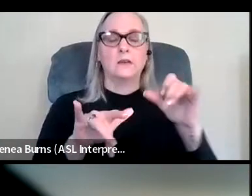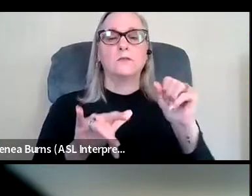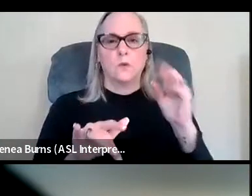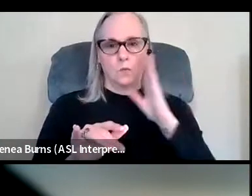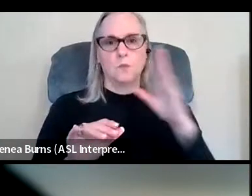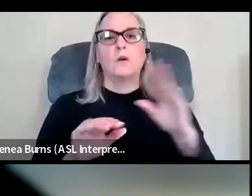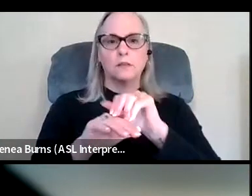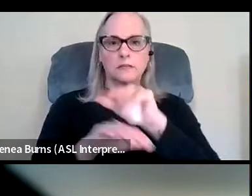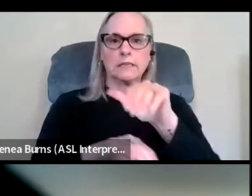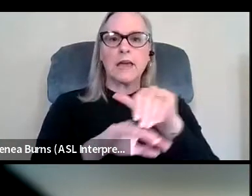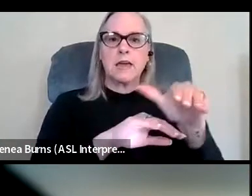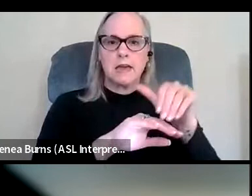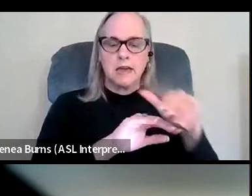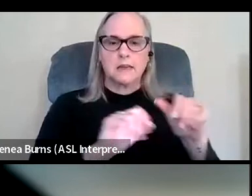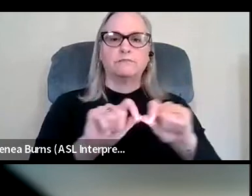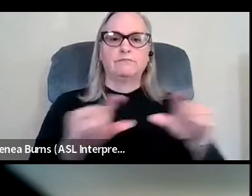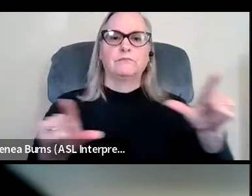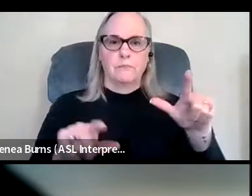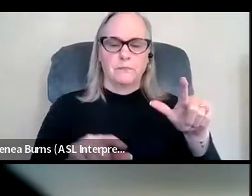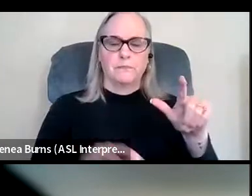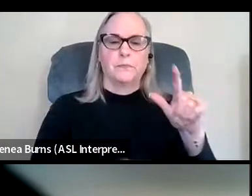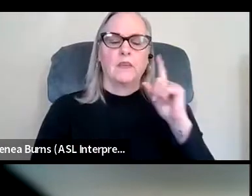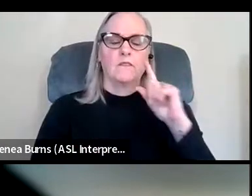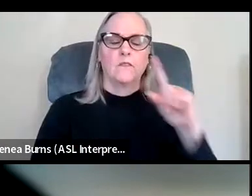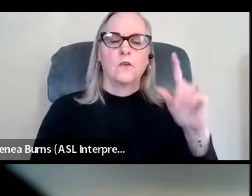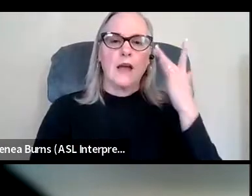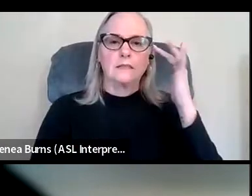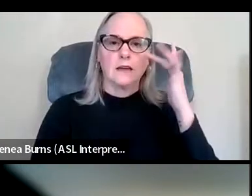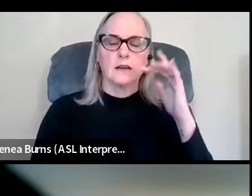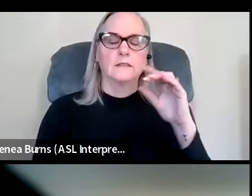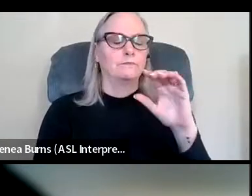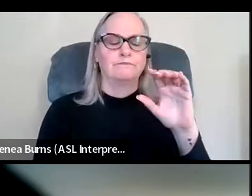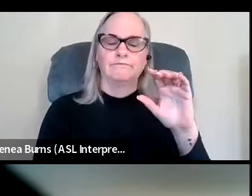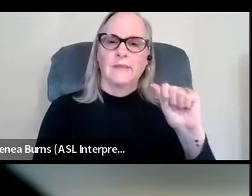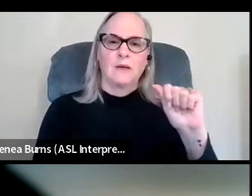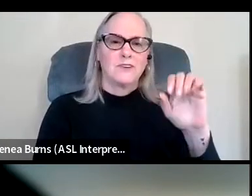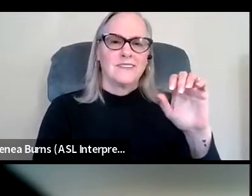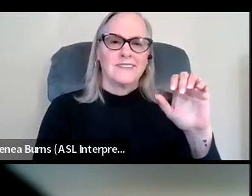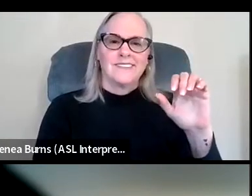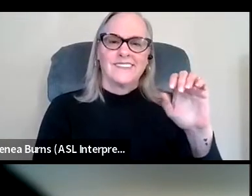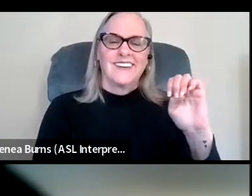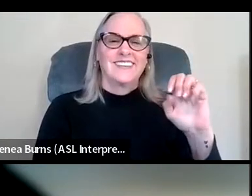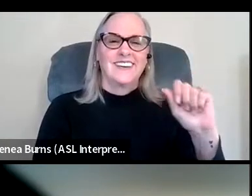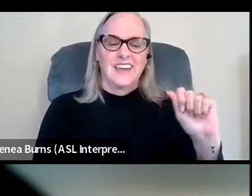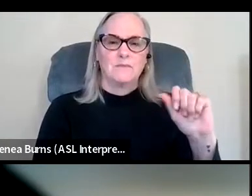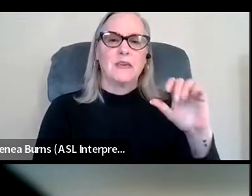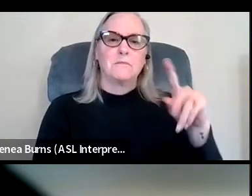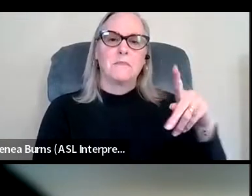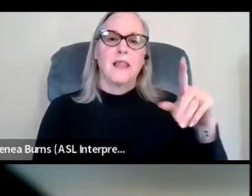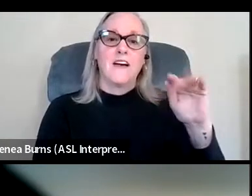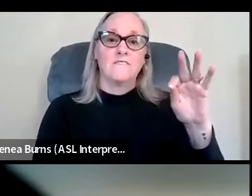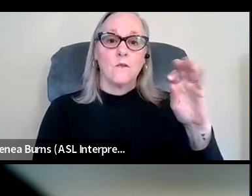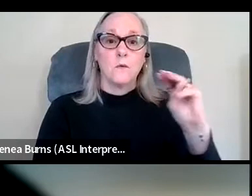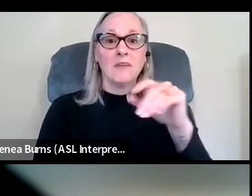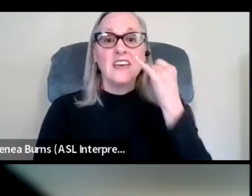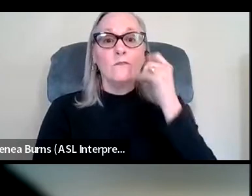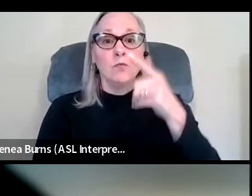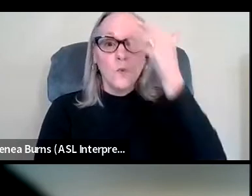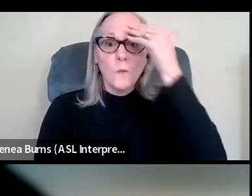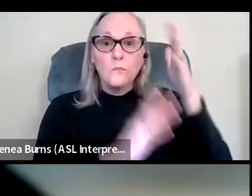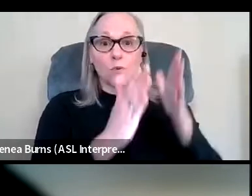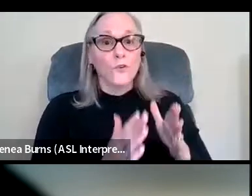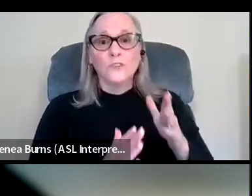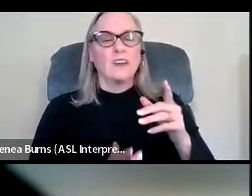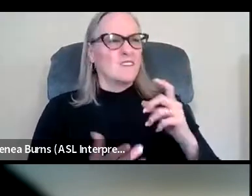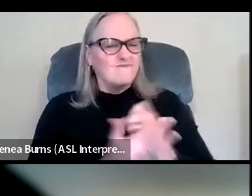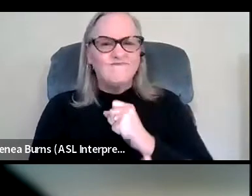out on the Einstein platforms. And if you know someone who wishes they were here today and they were unable to be